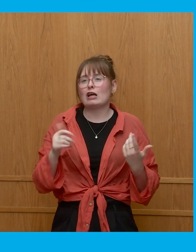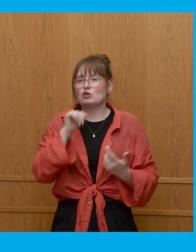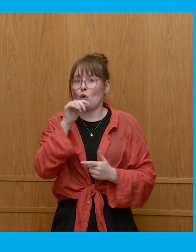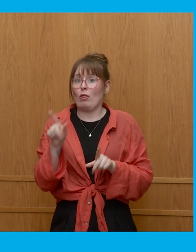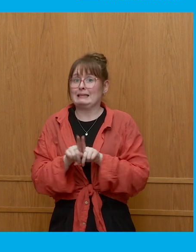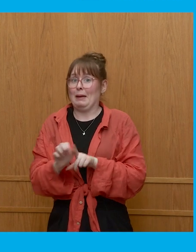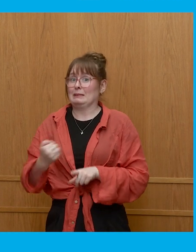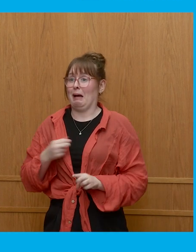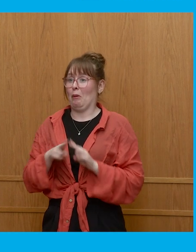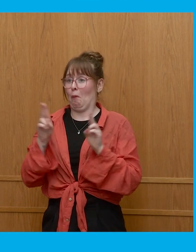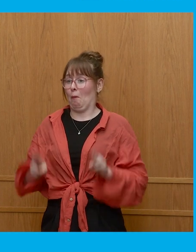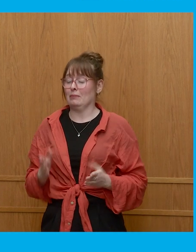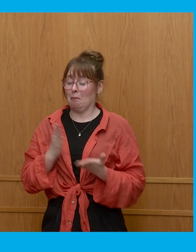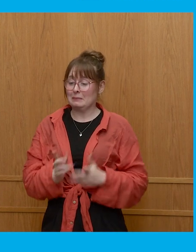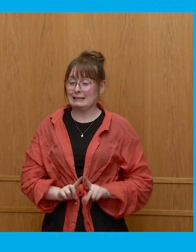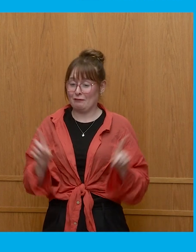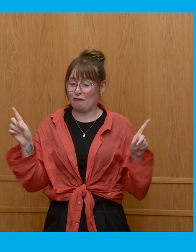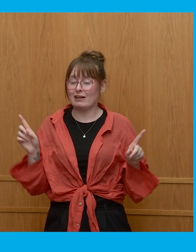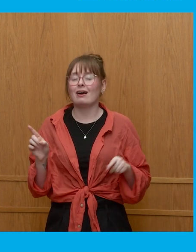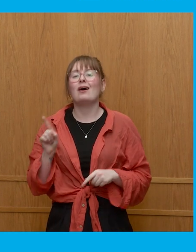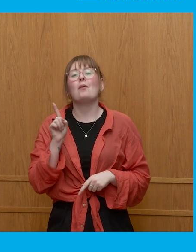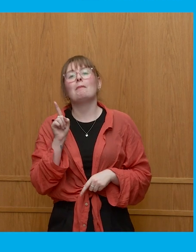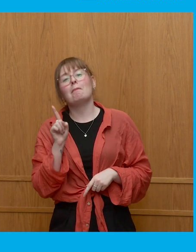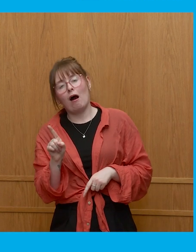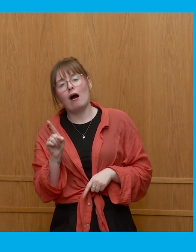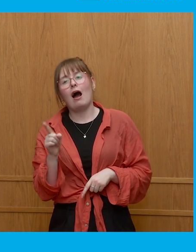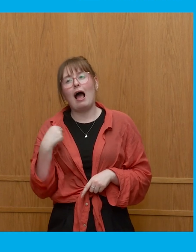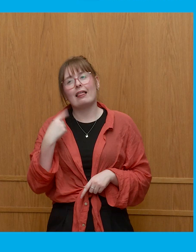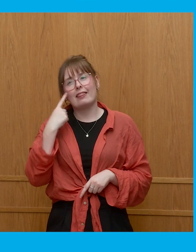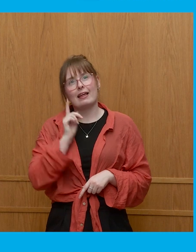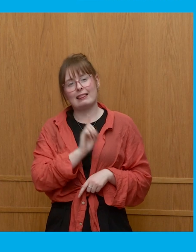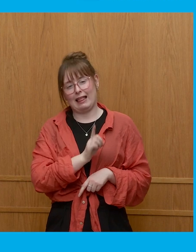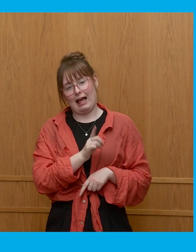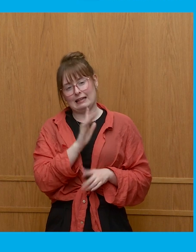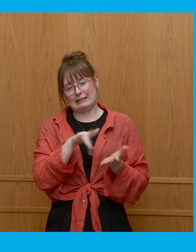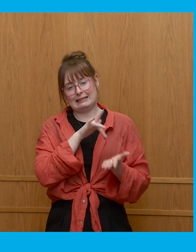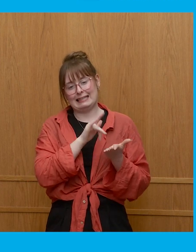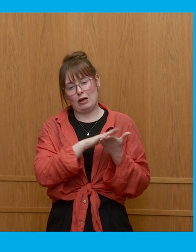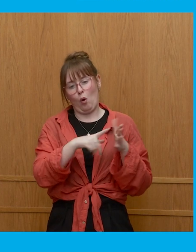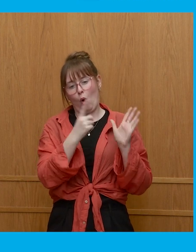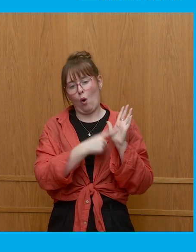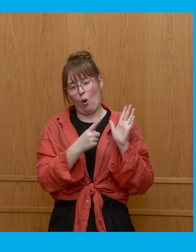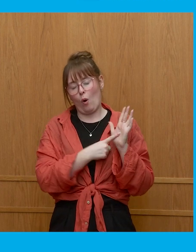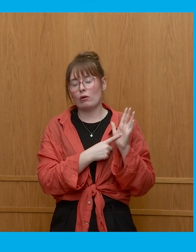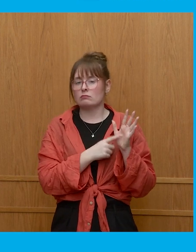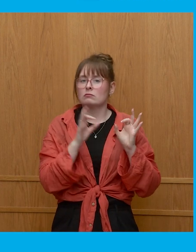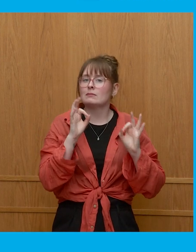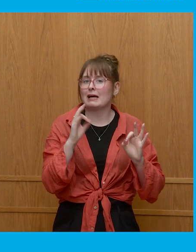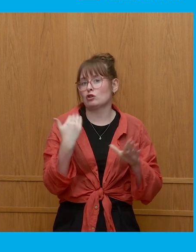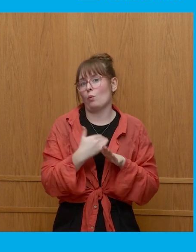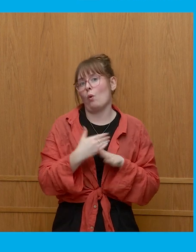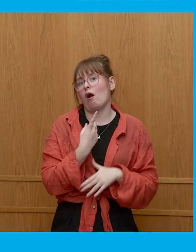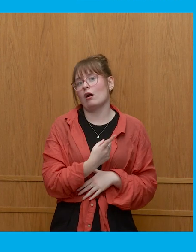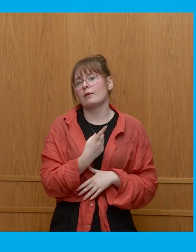our home. But I think it was a very, very special work, and